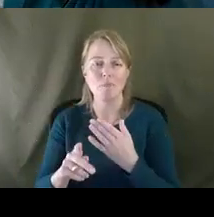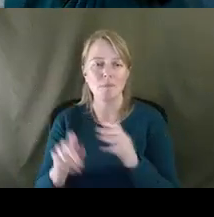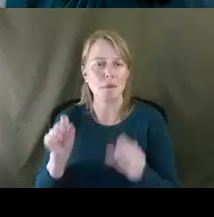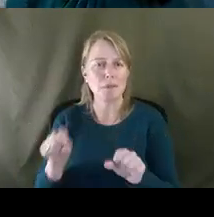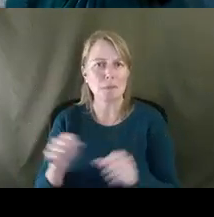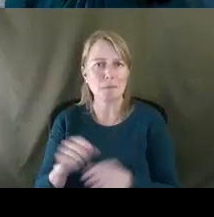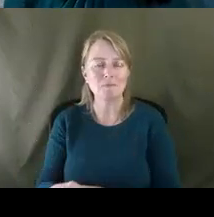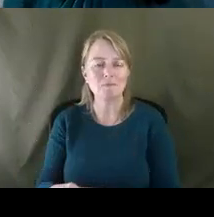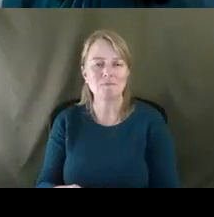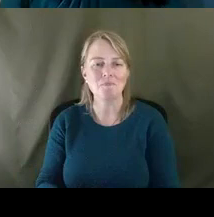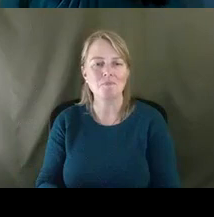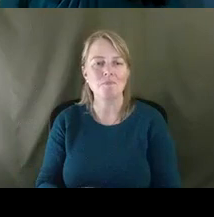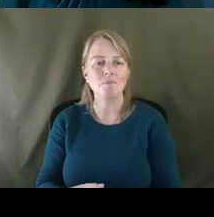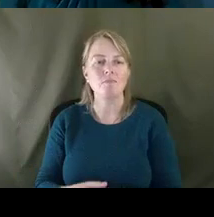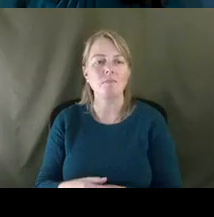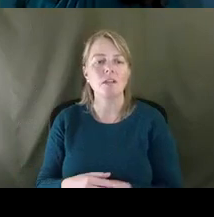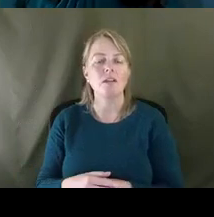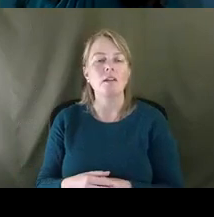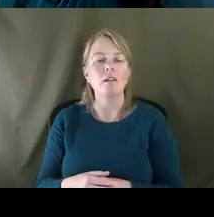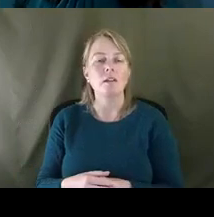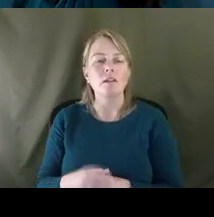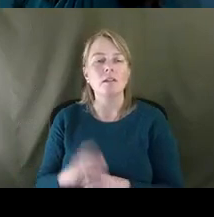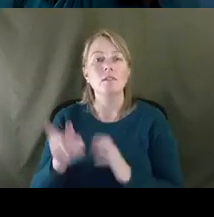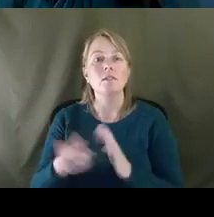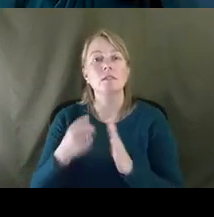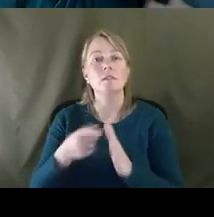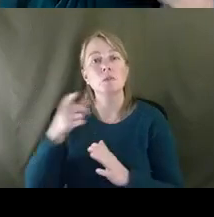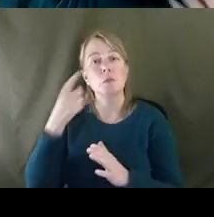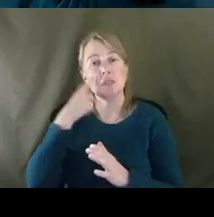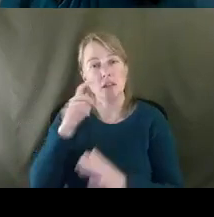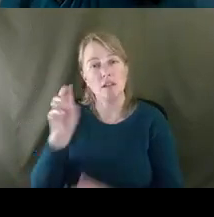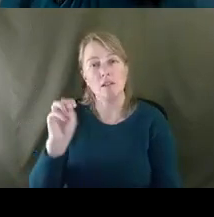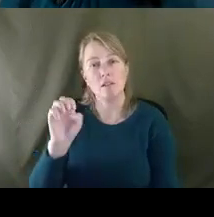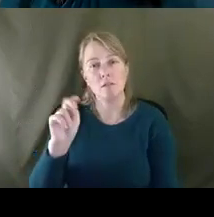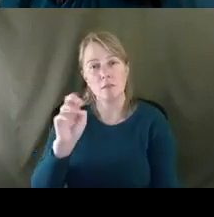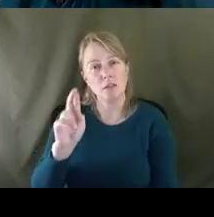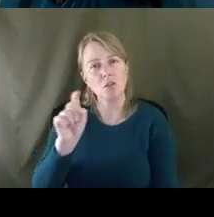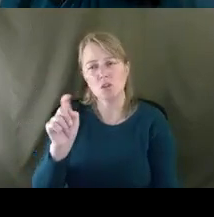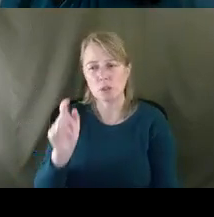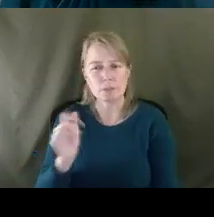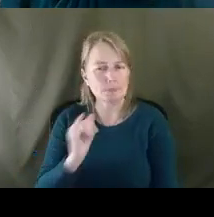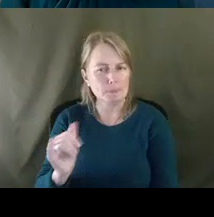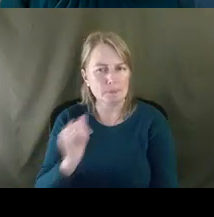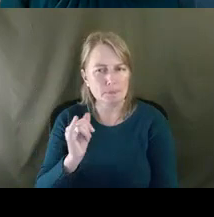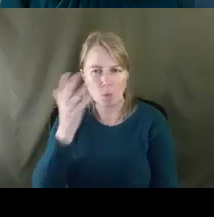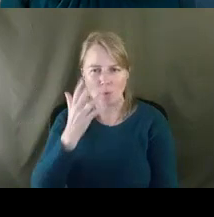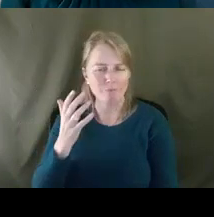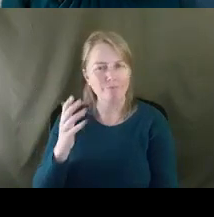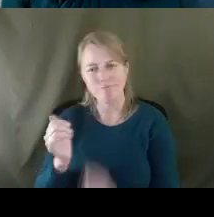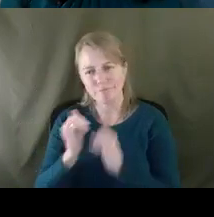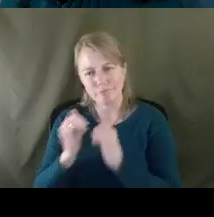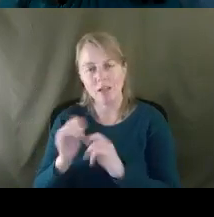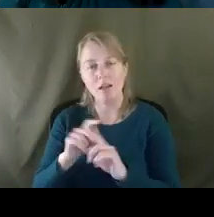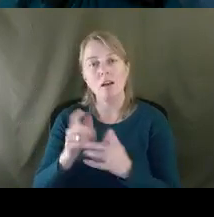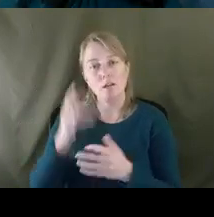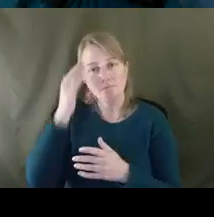doable. So sometimes we think that a mentor needs to be a reflection of ourselves. And while